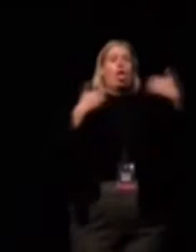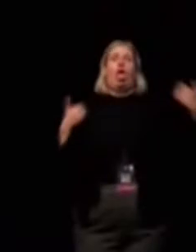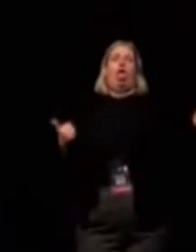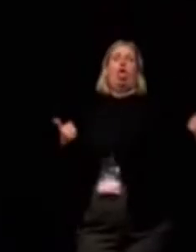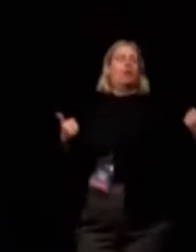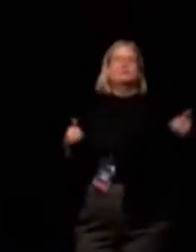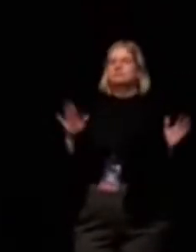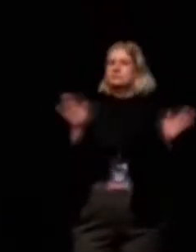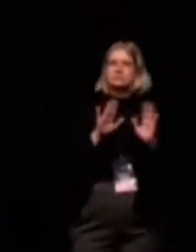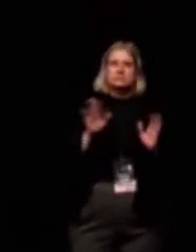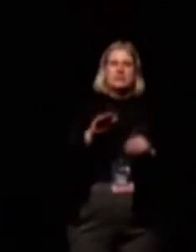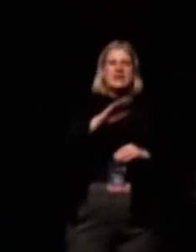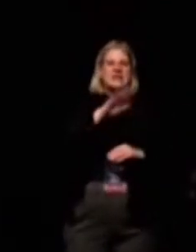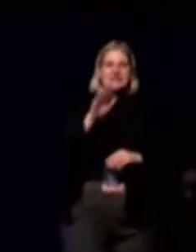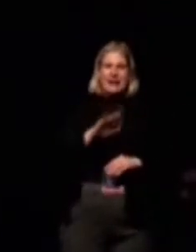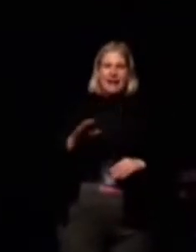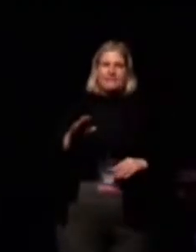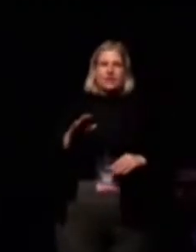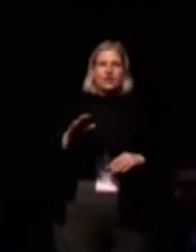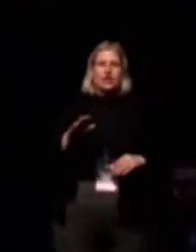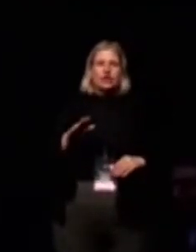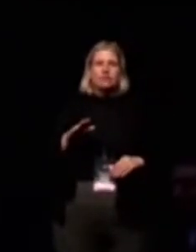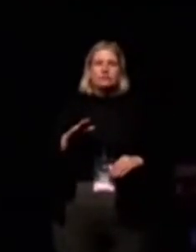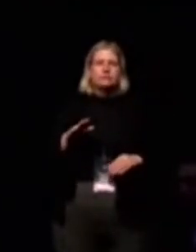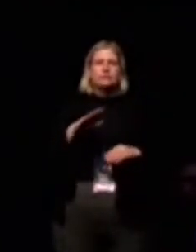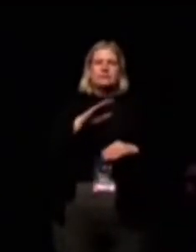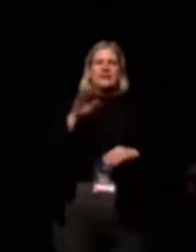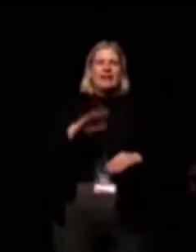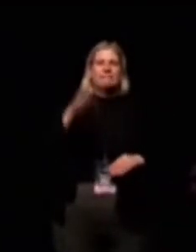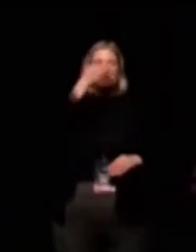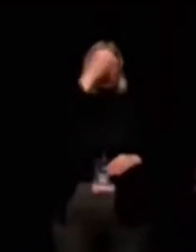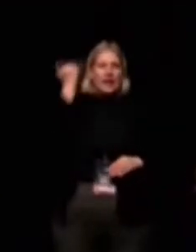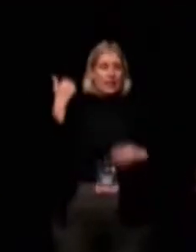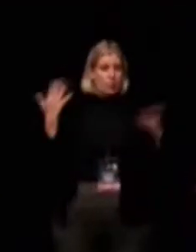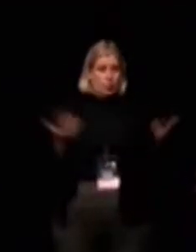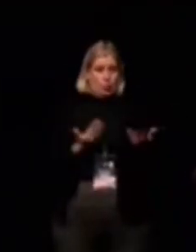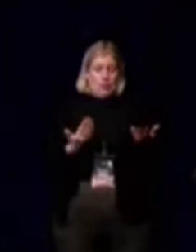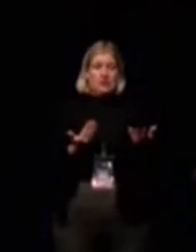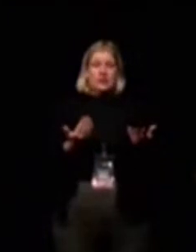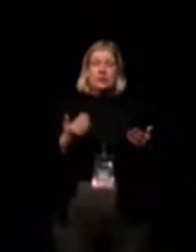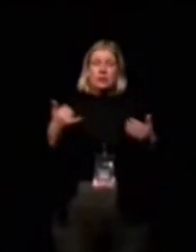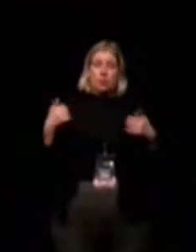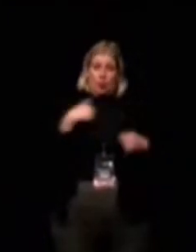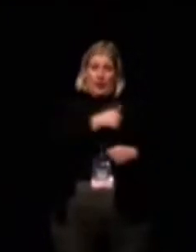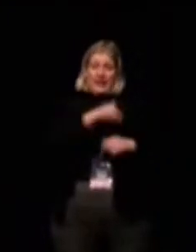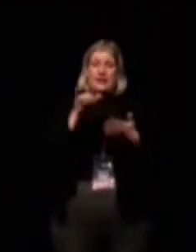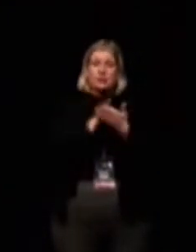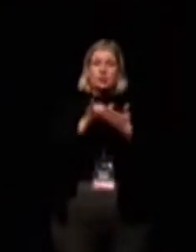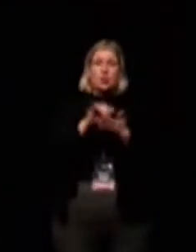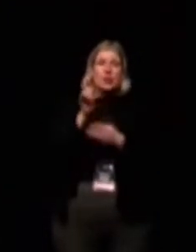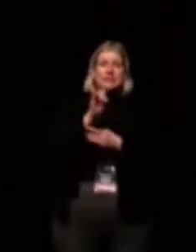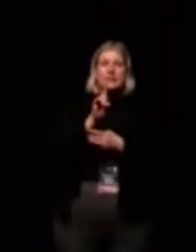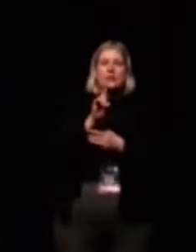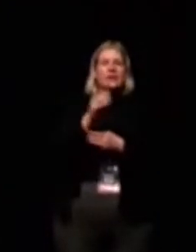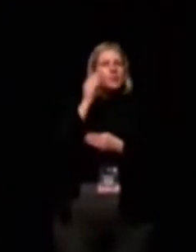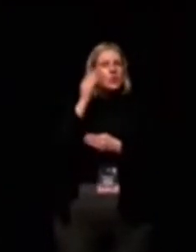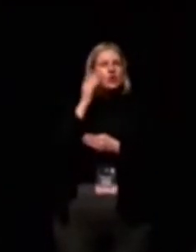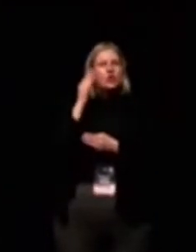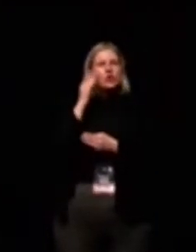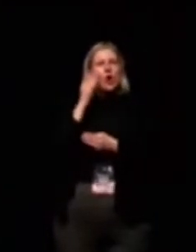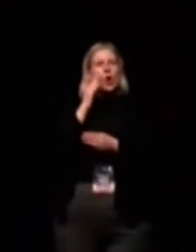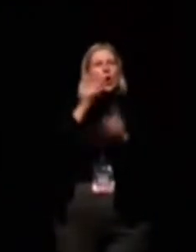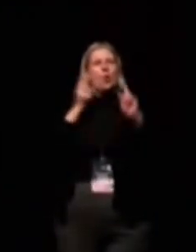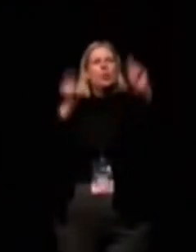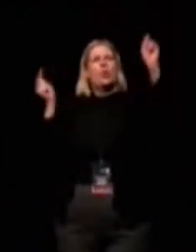lose sight of the fact that as New York Democrats, we know where we need to go. We share the same